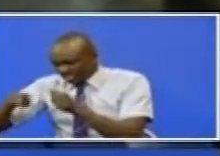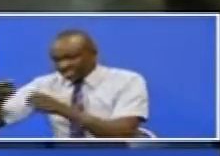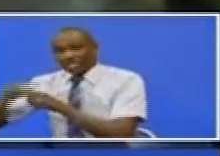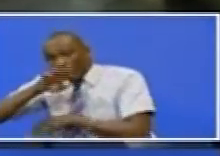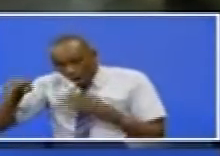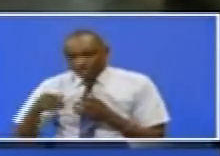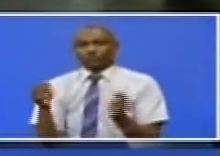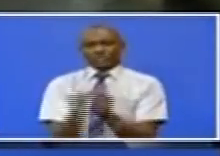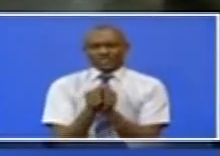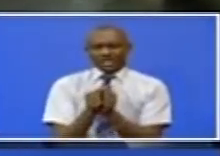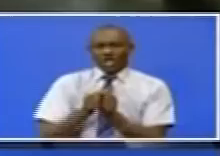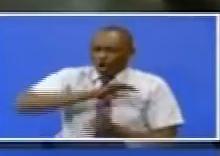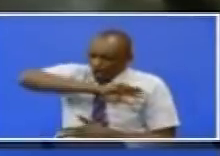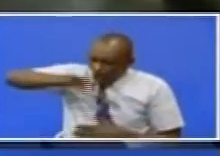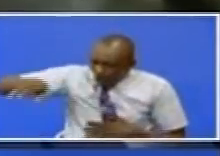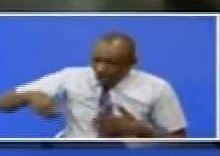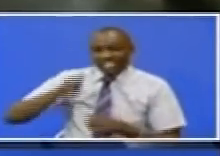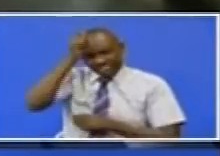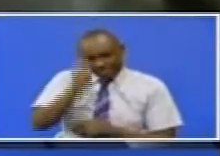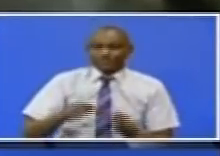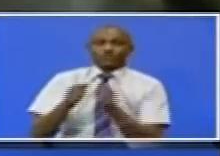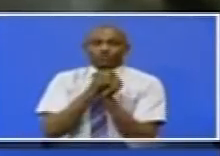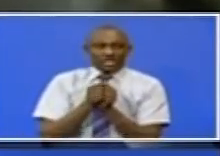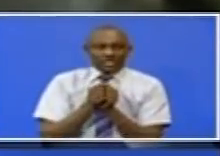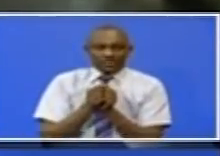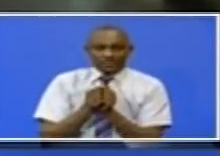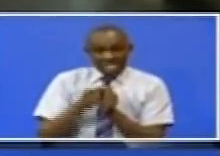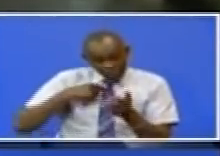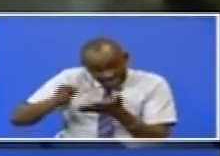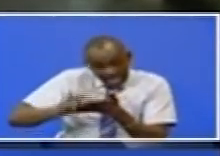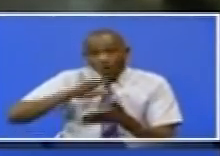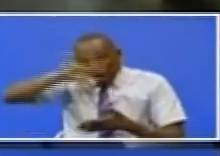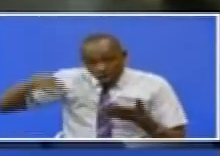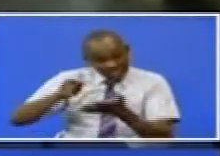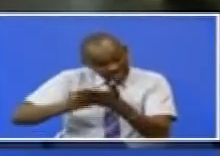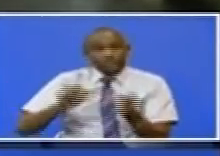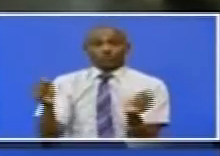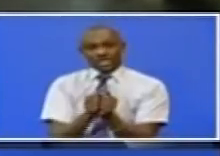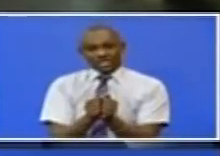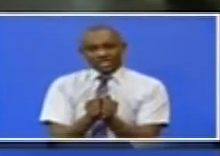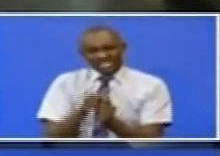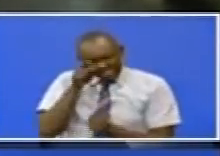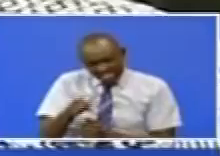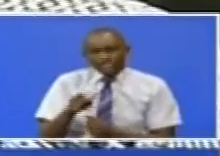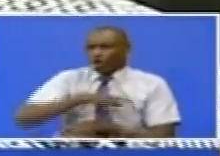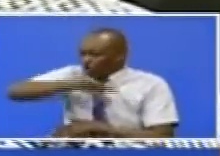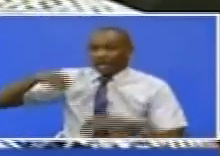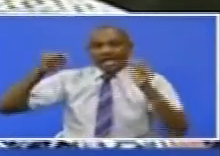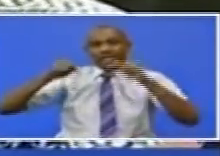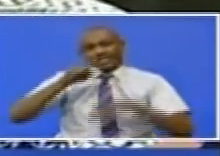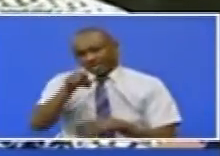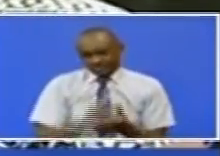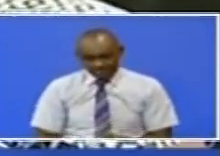all. We wrote one judgment, all of us, and signed it all of us together. It was unanimous. The